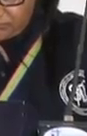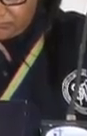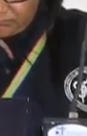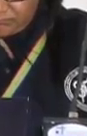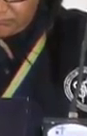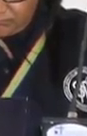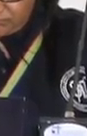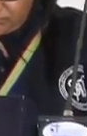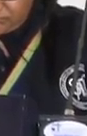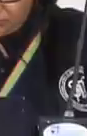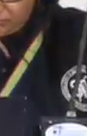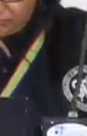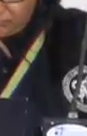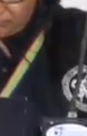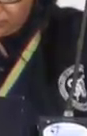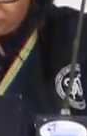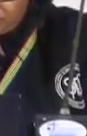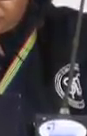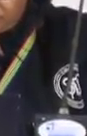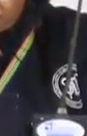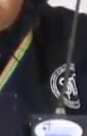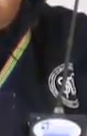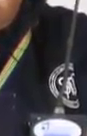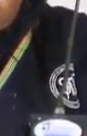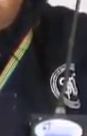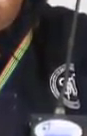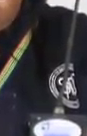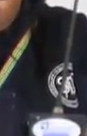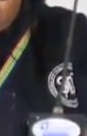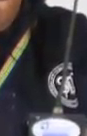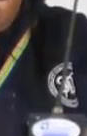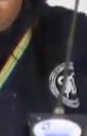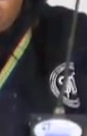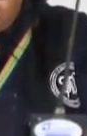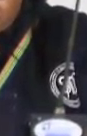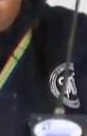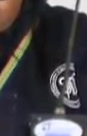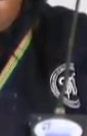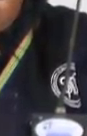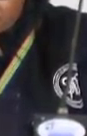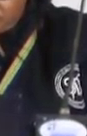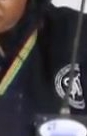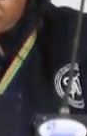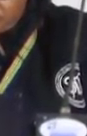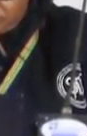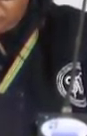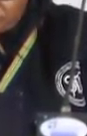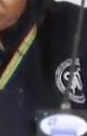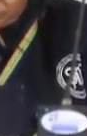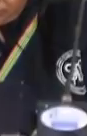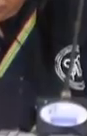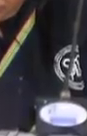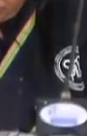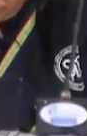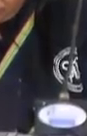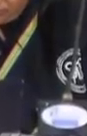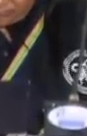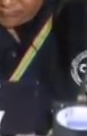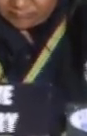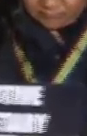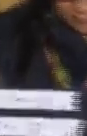Follow-up question from SABC, and there's another one behind there. So, Madam, please proceed.